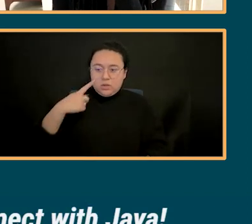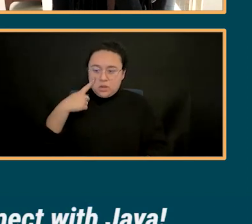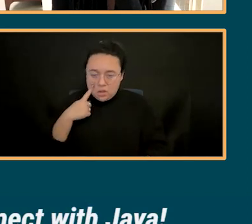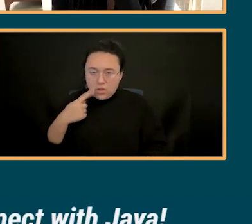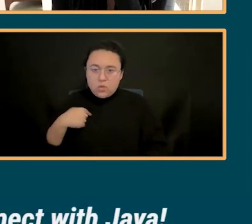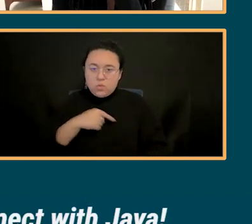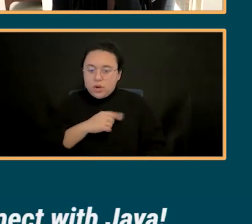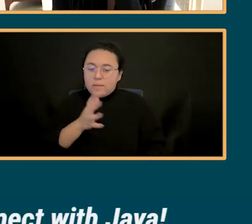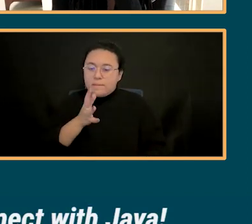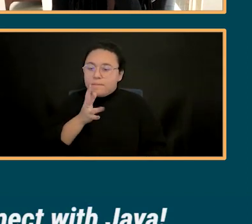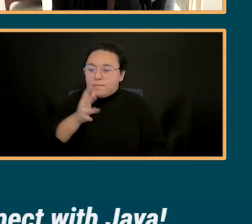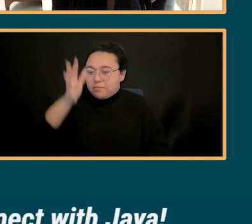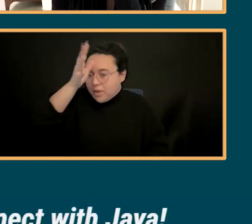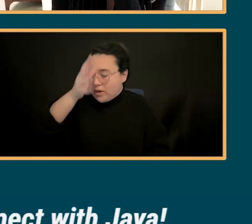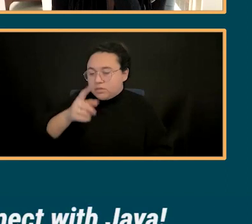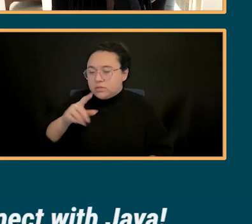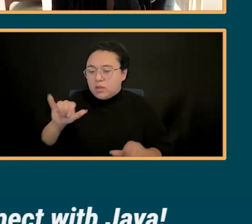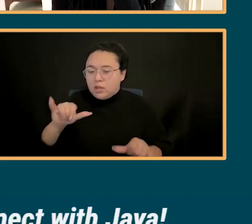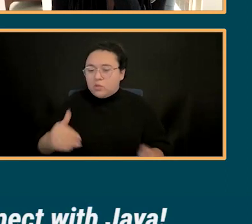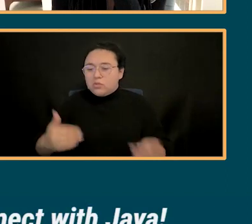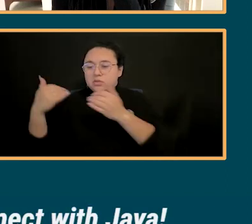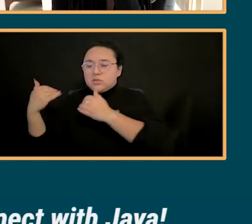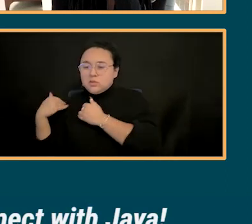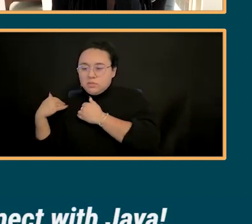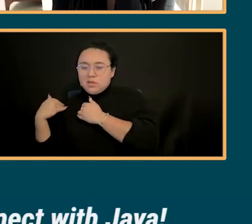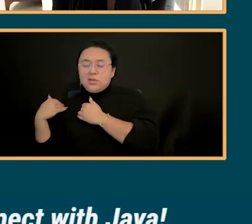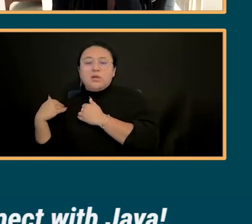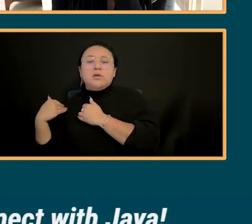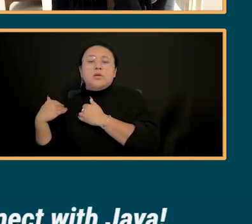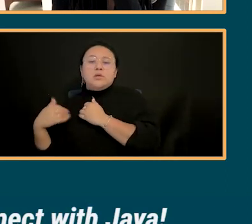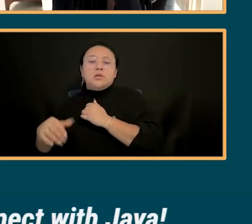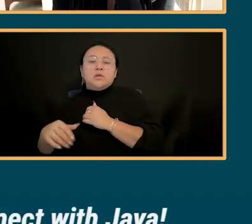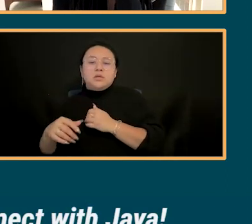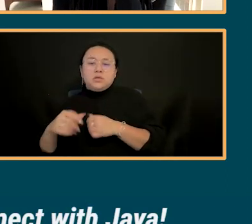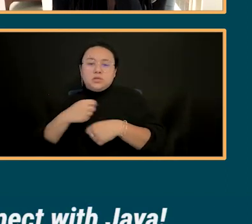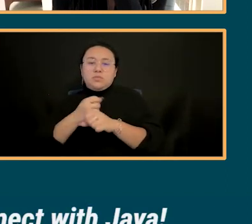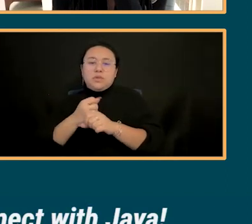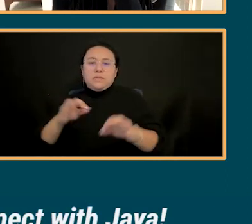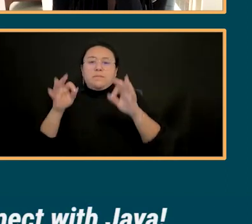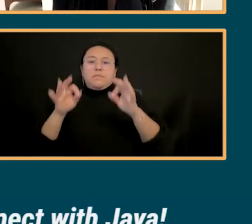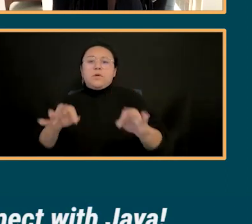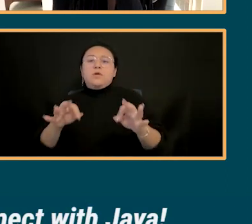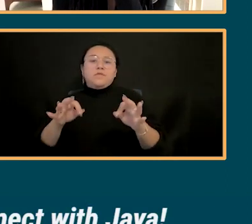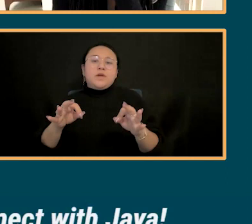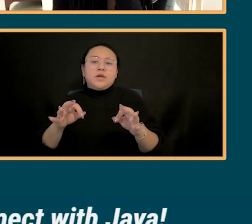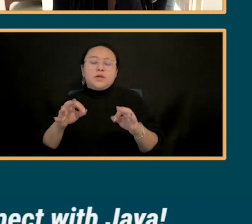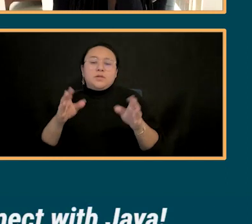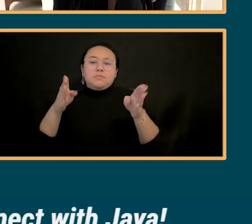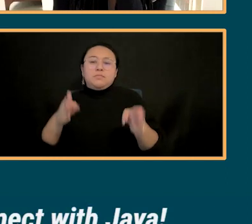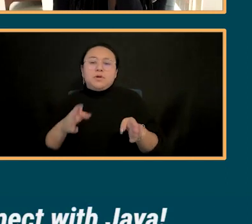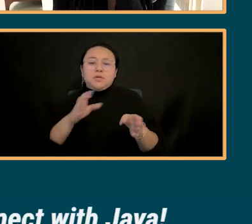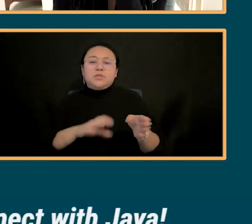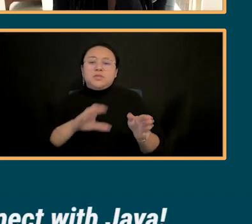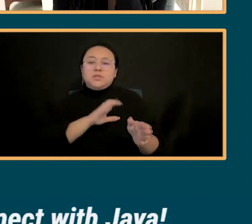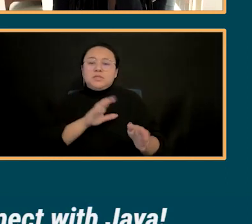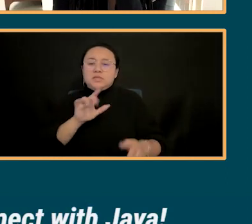really tasked and enlisted by these systems to produce the ideal citizen. And having a child